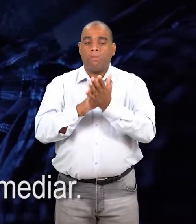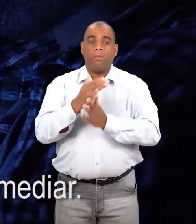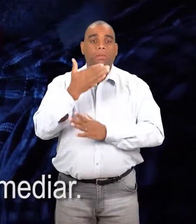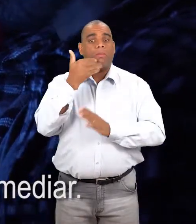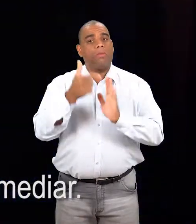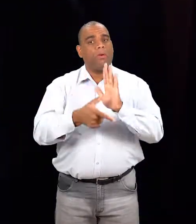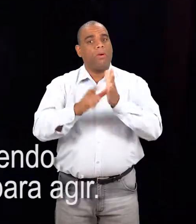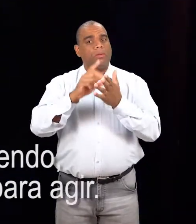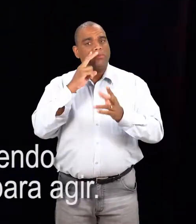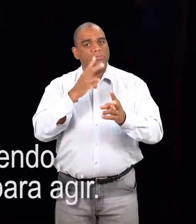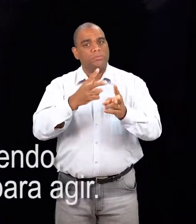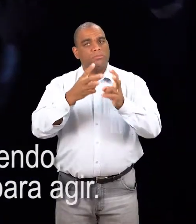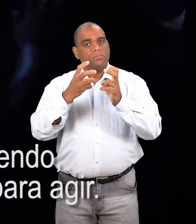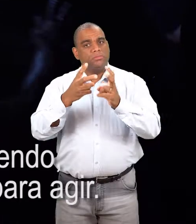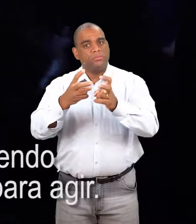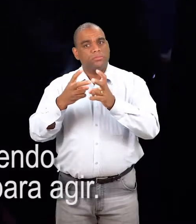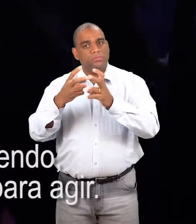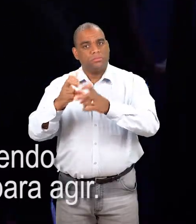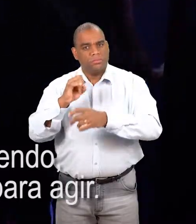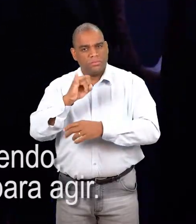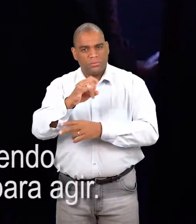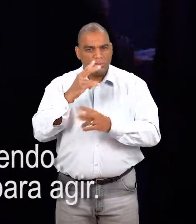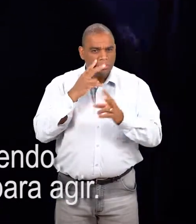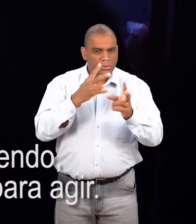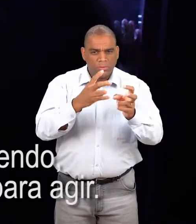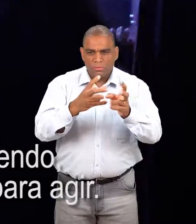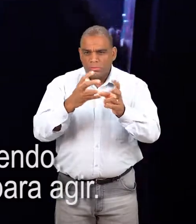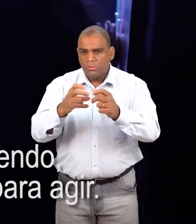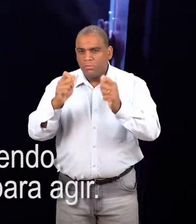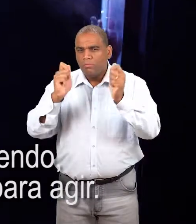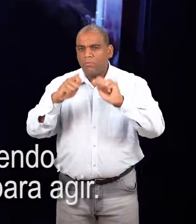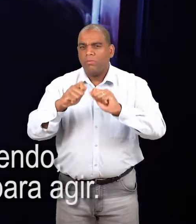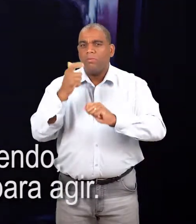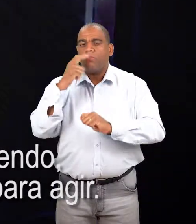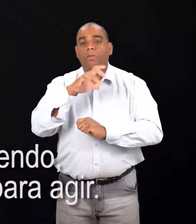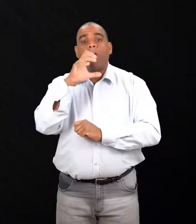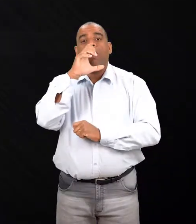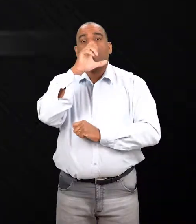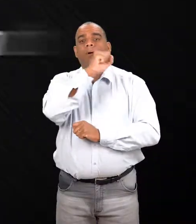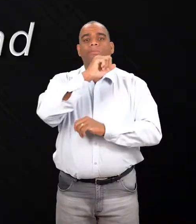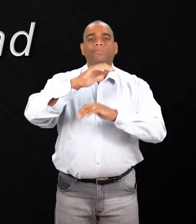than sorry. Once you figure out what is going on, you'll be better prepared to take action.